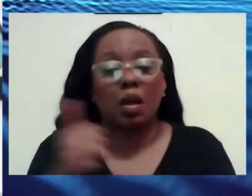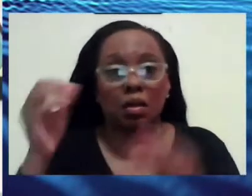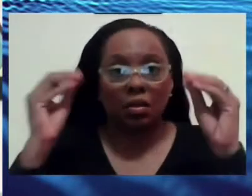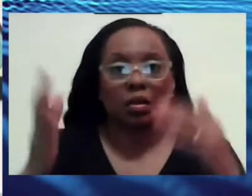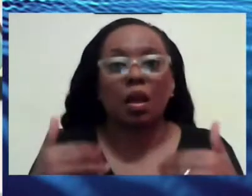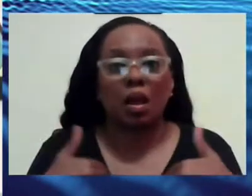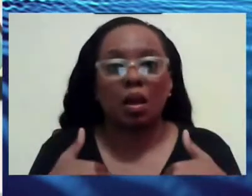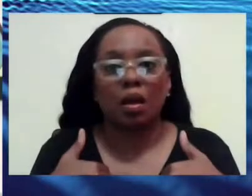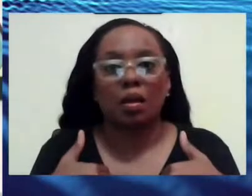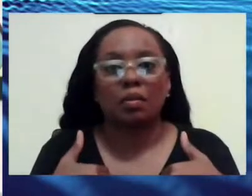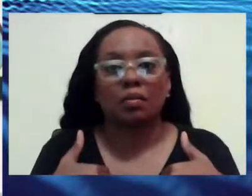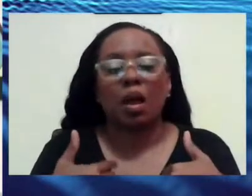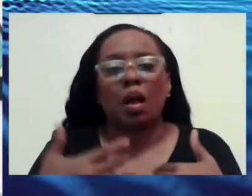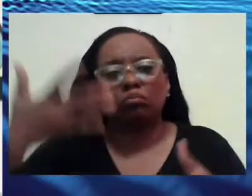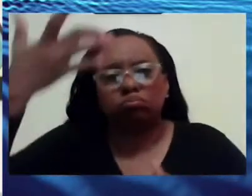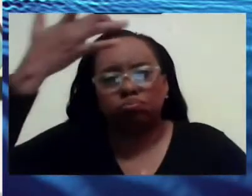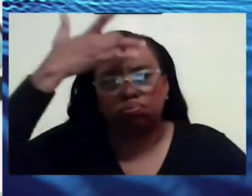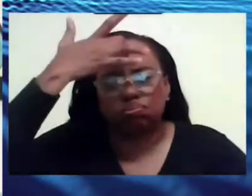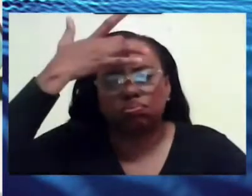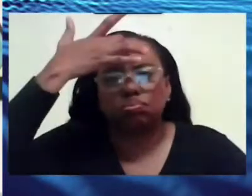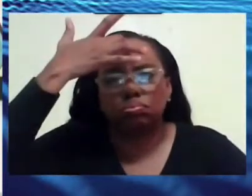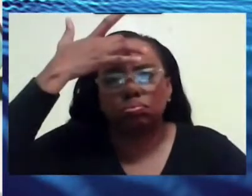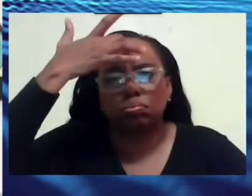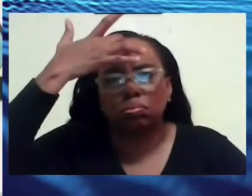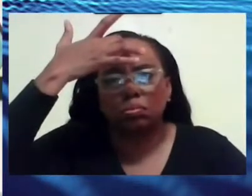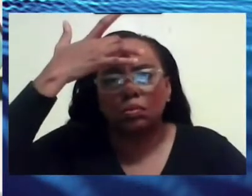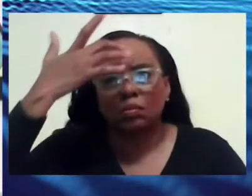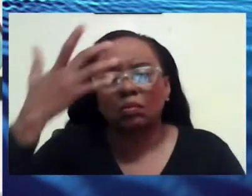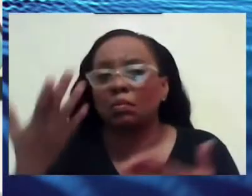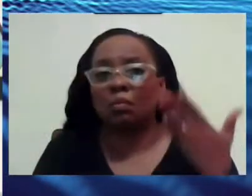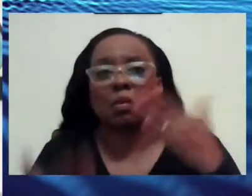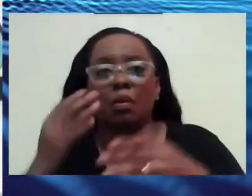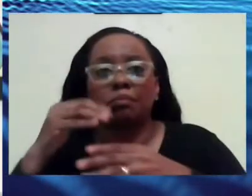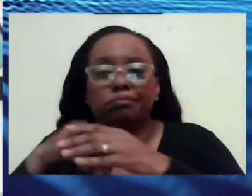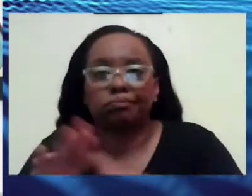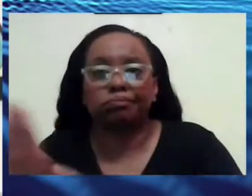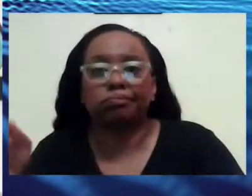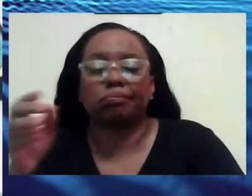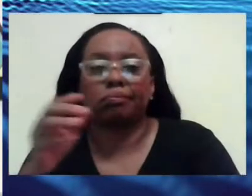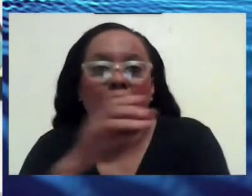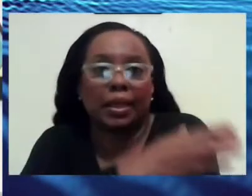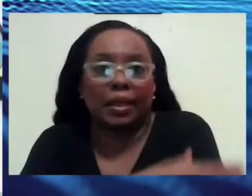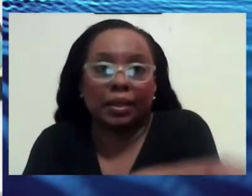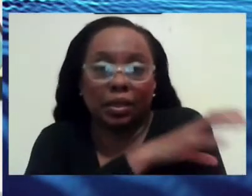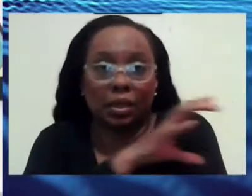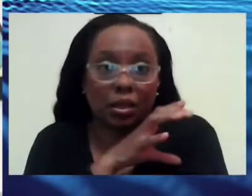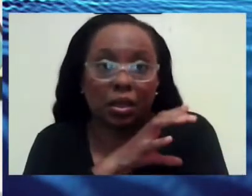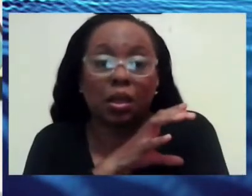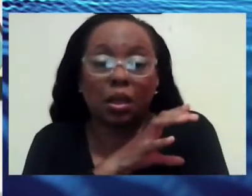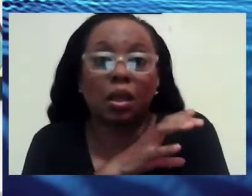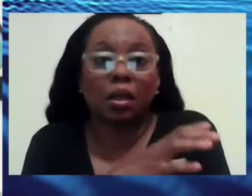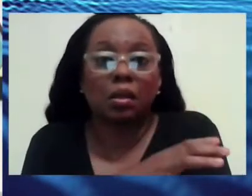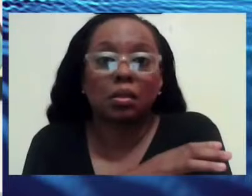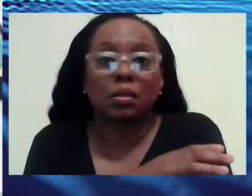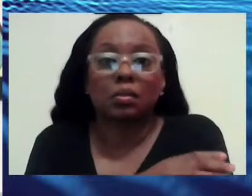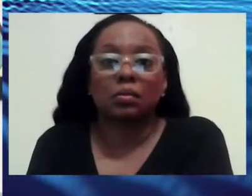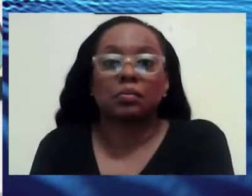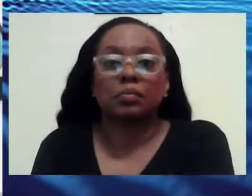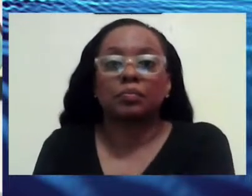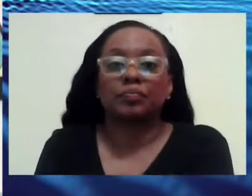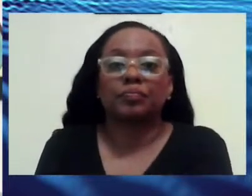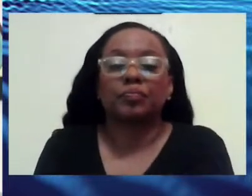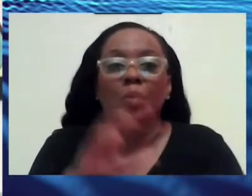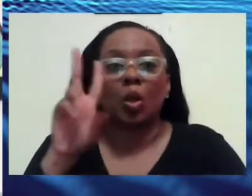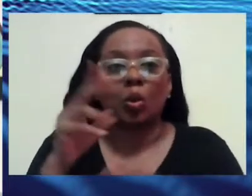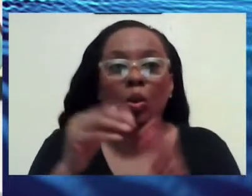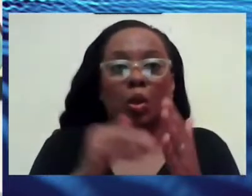had access, whether through the polyclinics or other ways, to be able to have the vaccinations. The 2,500 includes